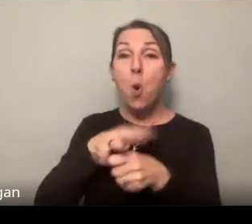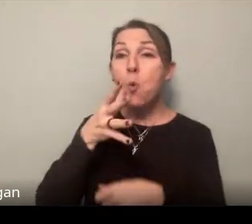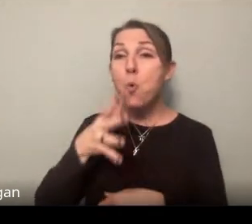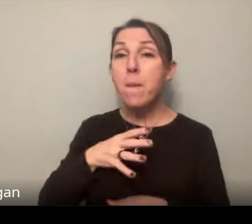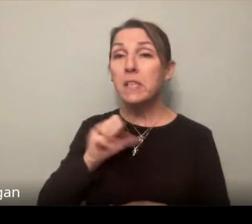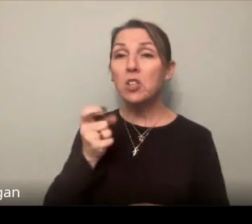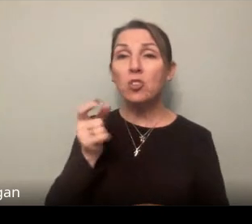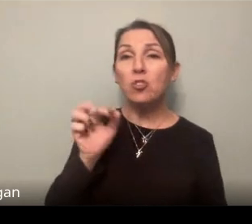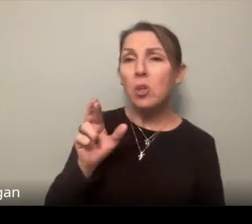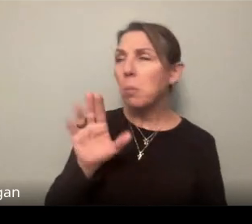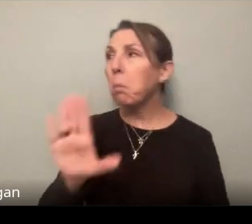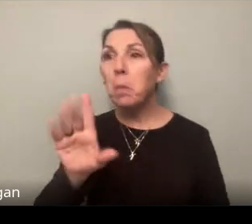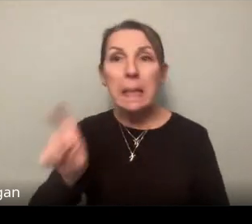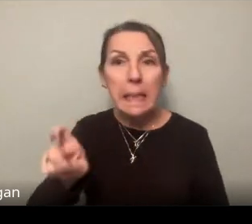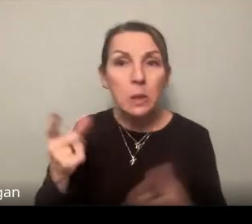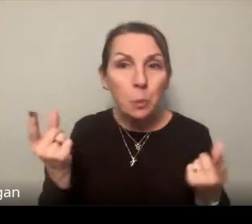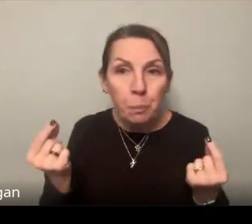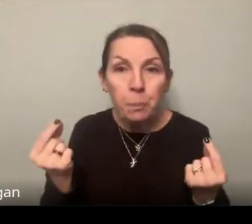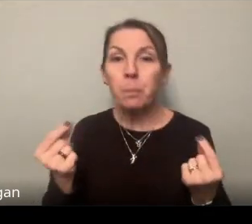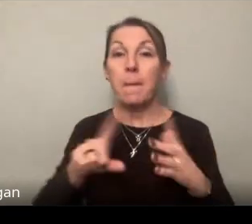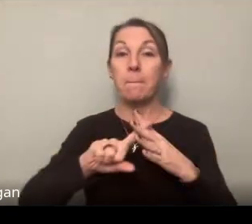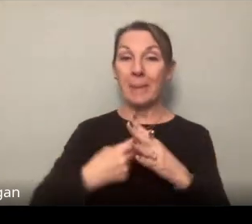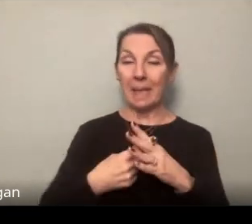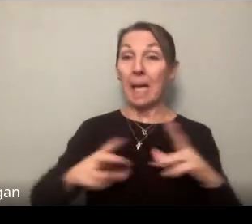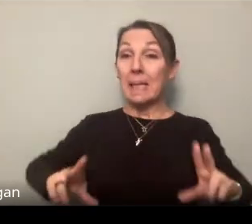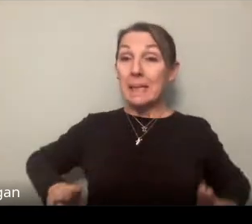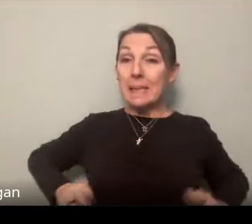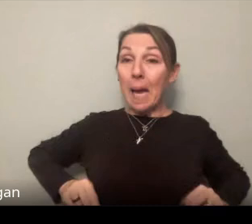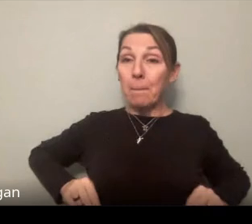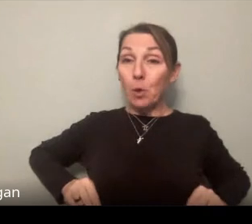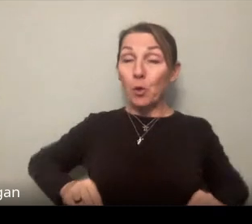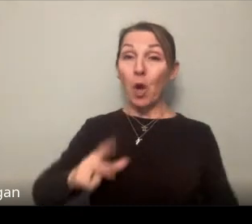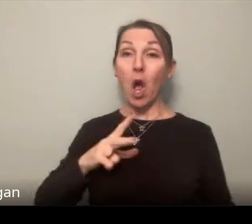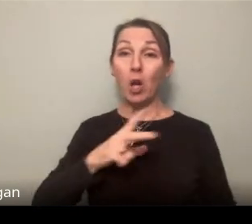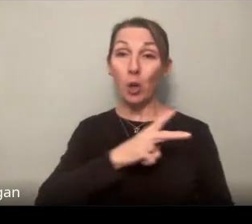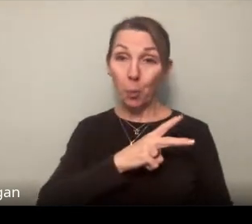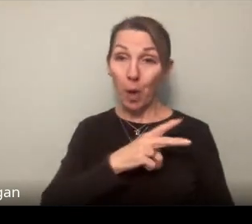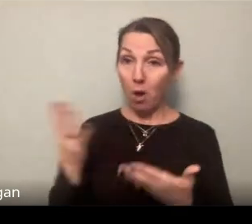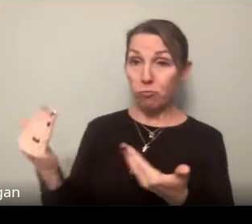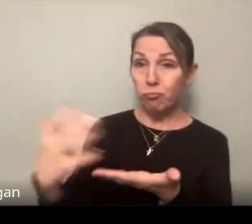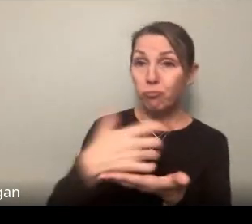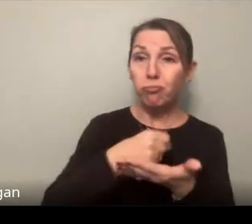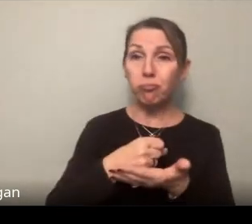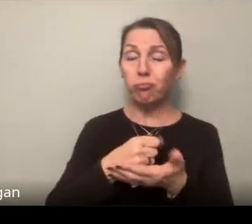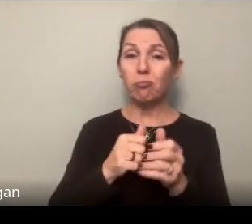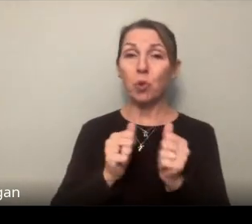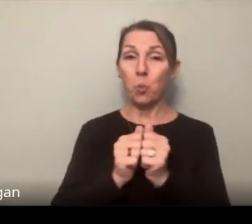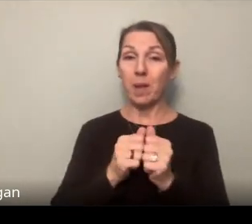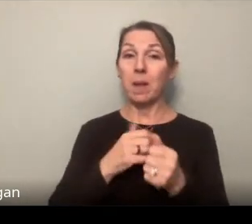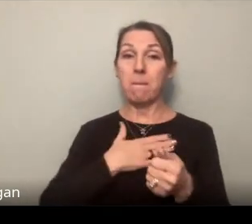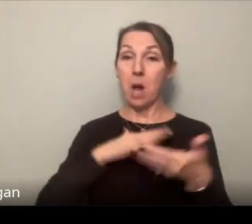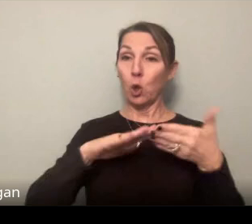see what the needs were. So in the beginning, we did like a diaper and underwear drive, and I would just collectively with my